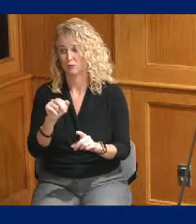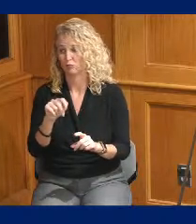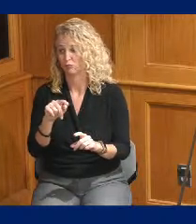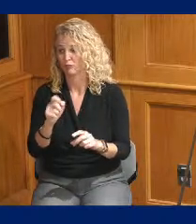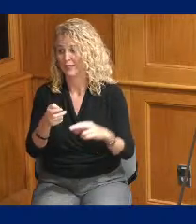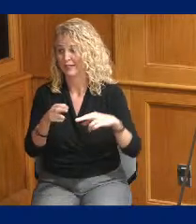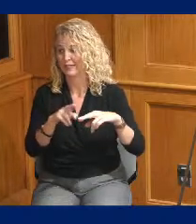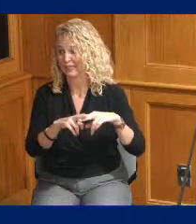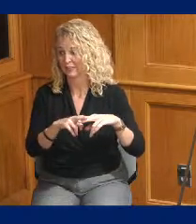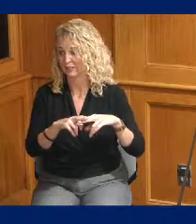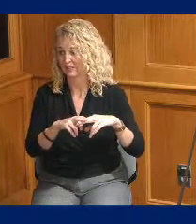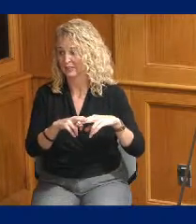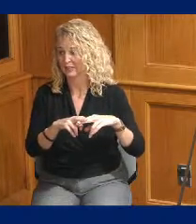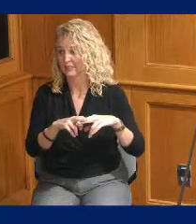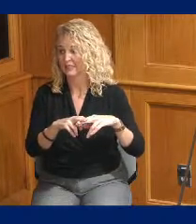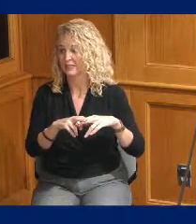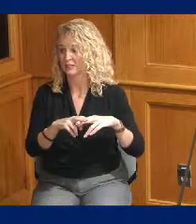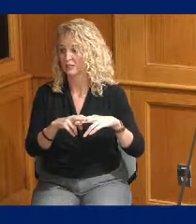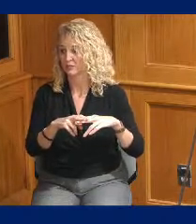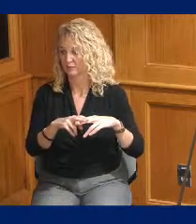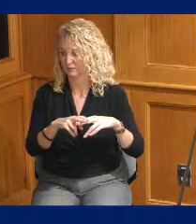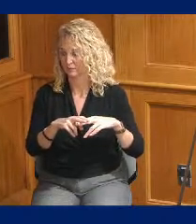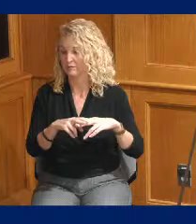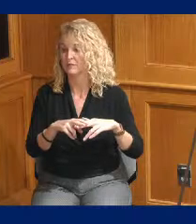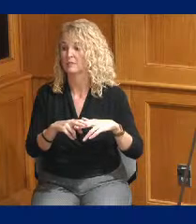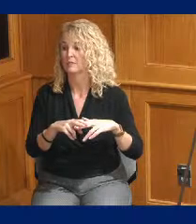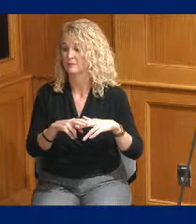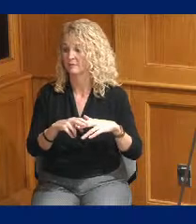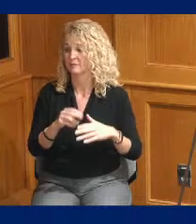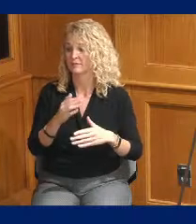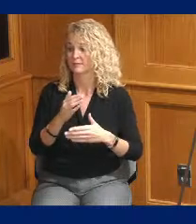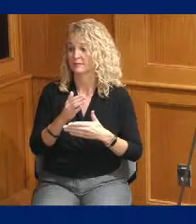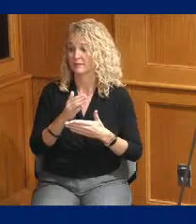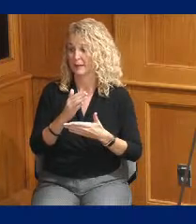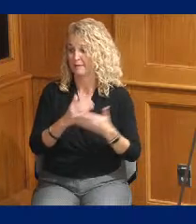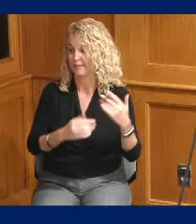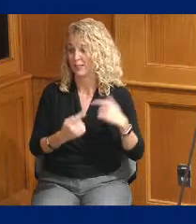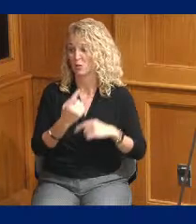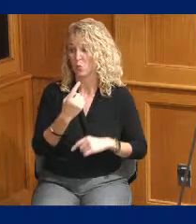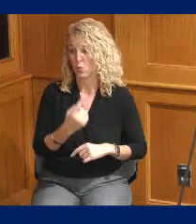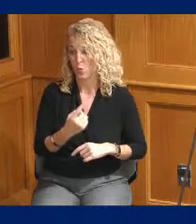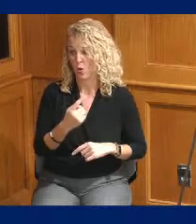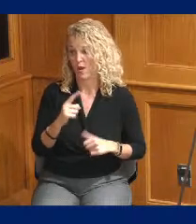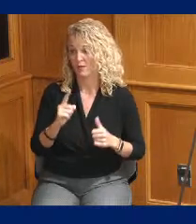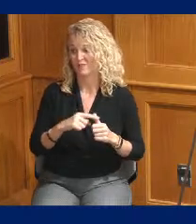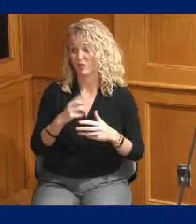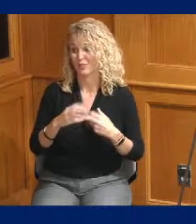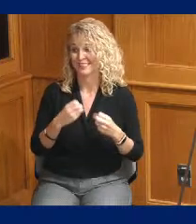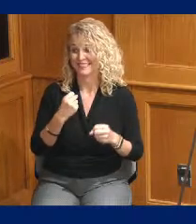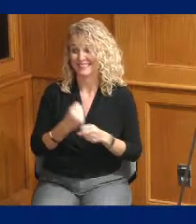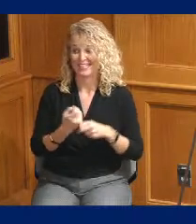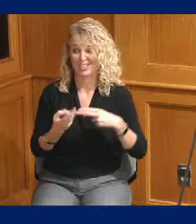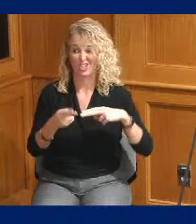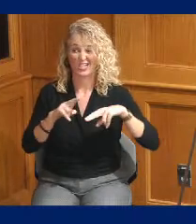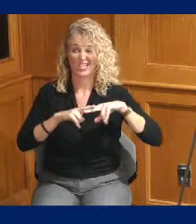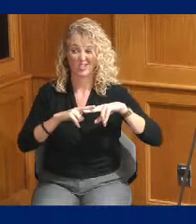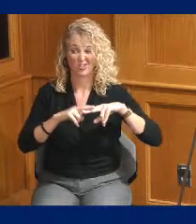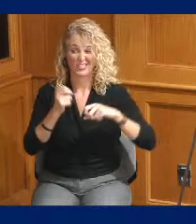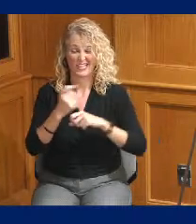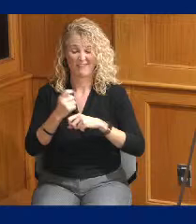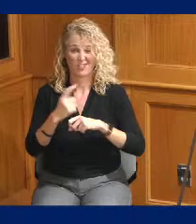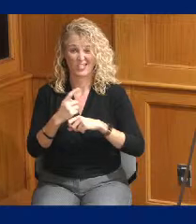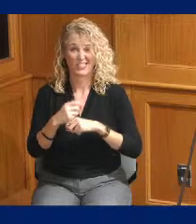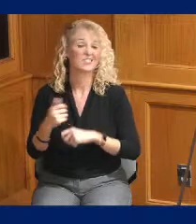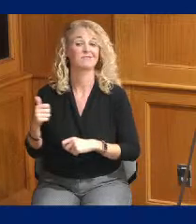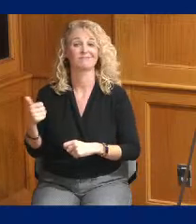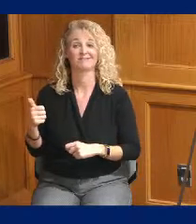I think the board has seen this slide earlier this year. During phase 1 of the consent decree, for the first 6 years of that, rate increases averaged